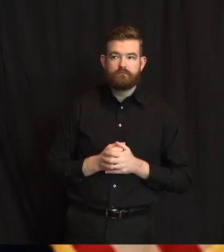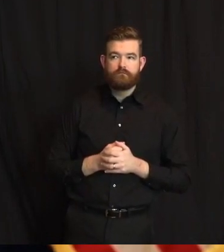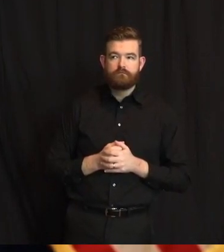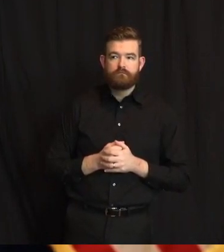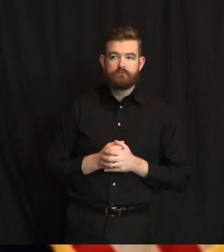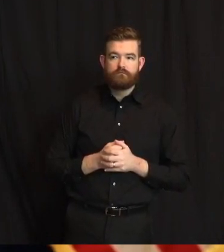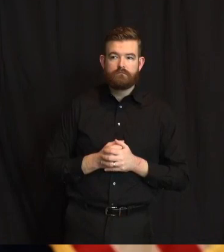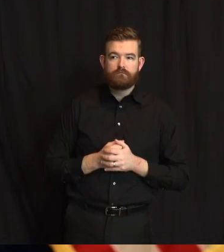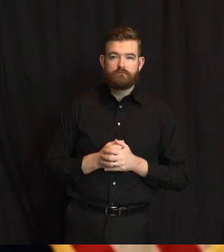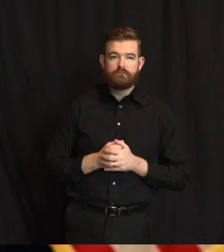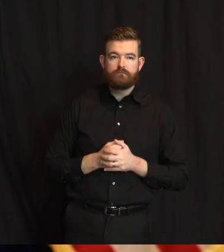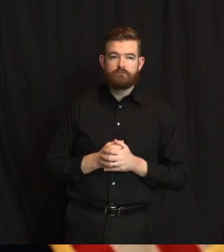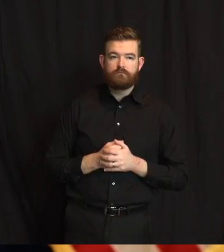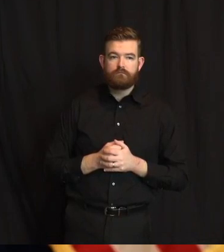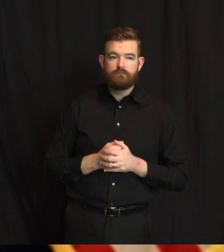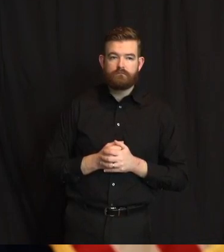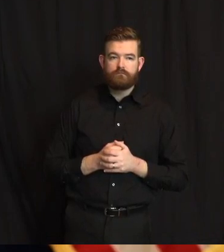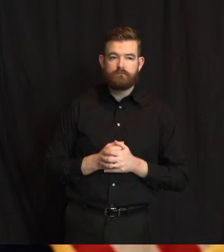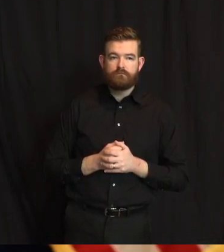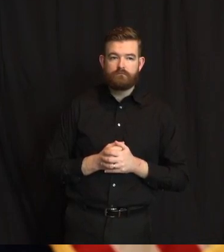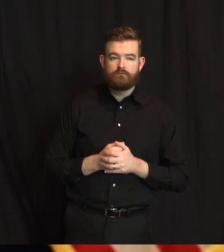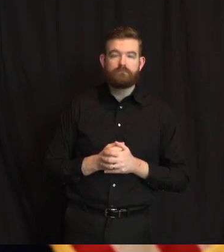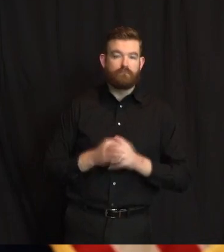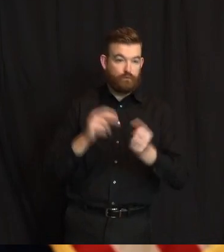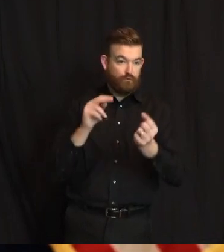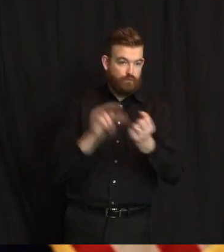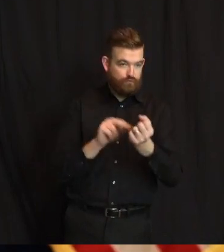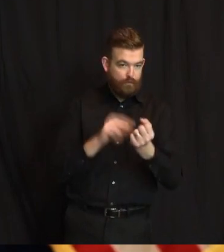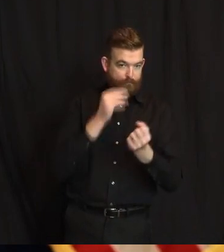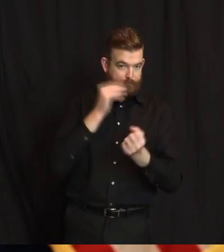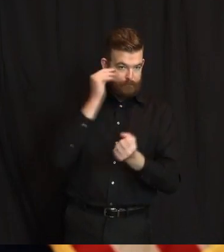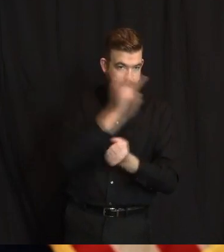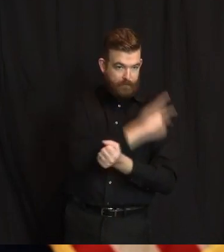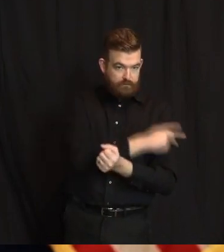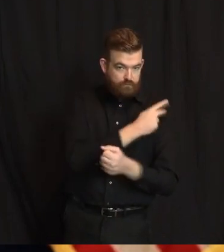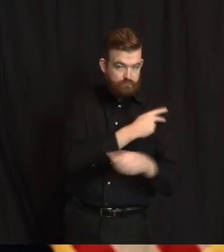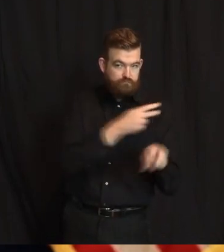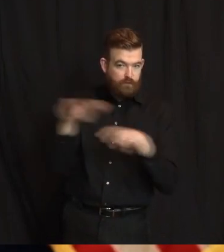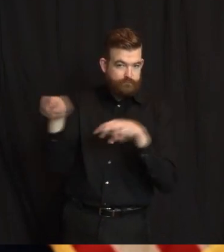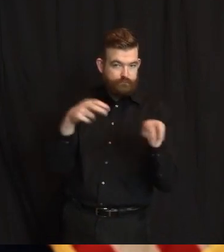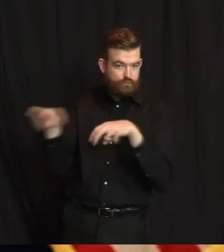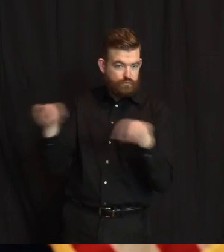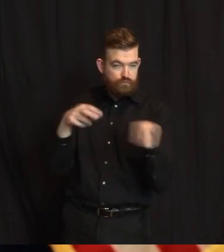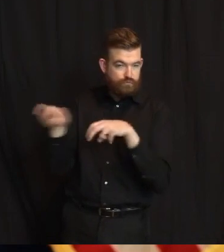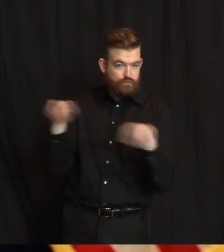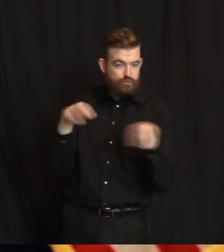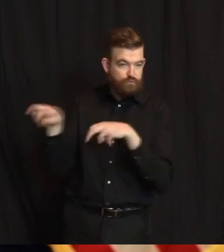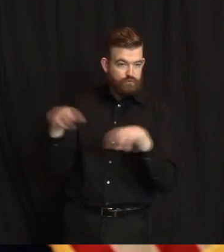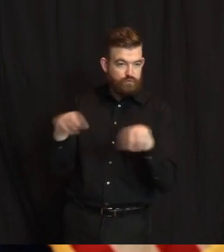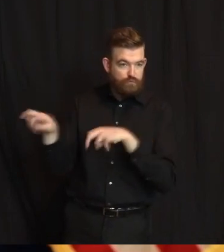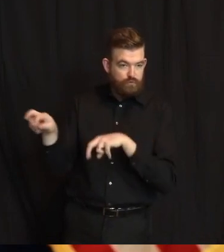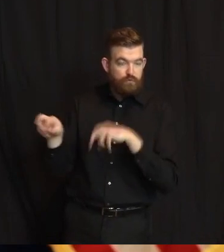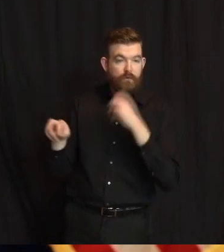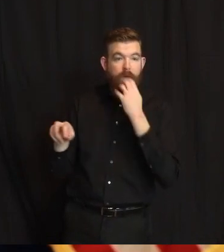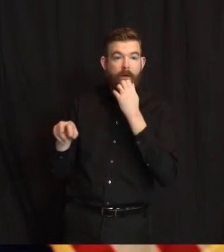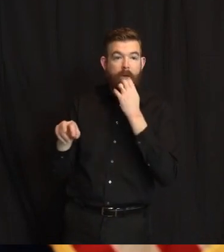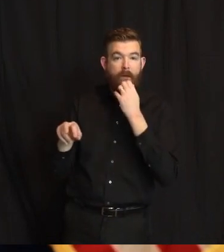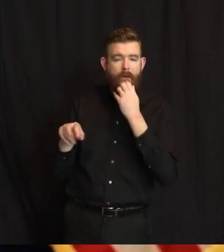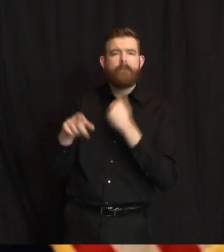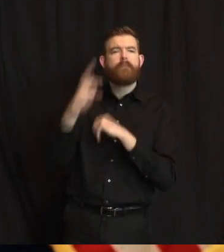home in Wayne that says we were asked to admit 62 COVID positive from Paramus. We were